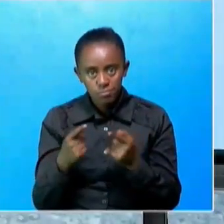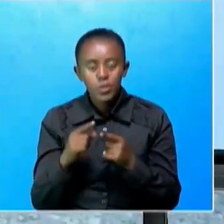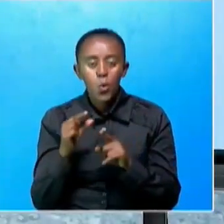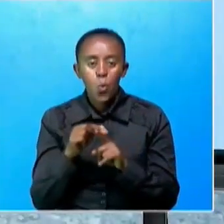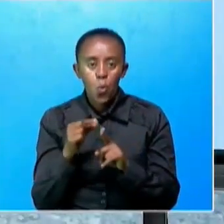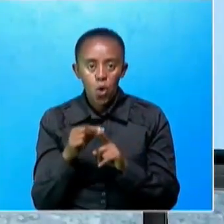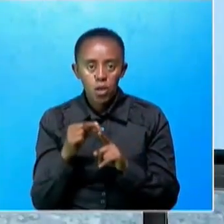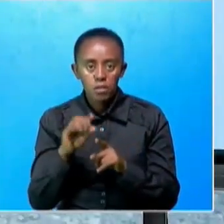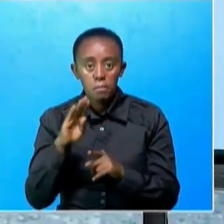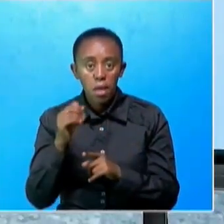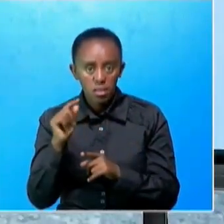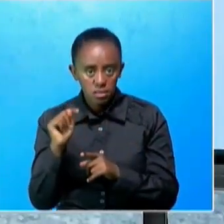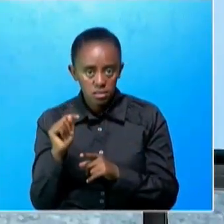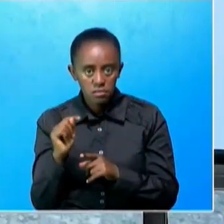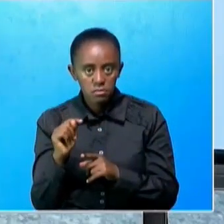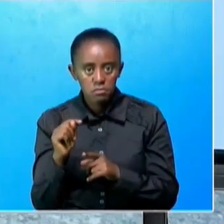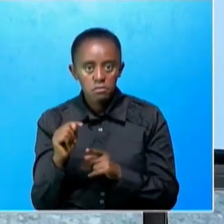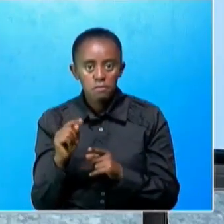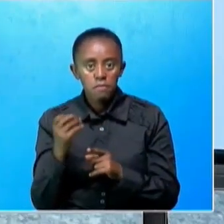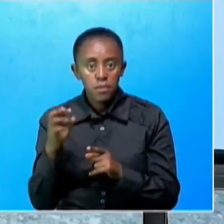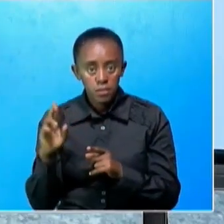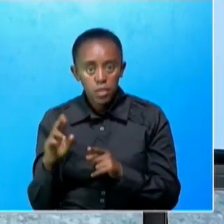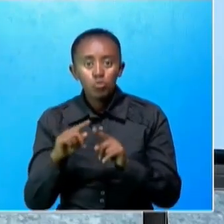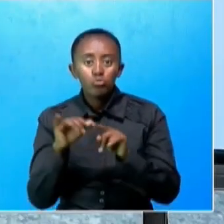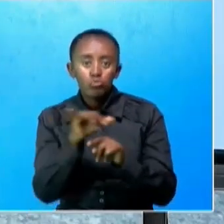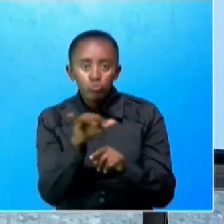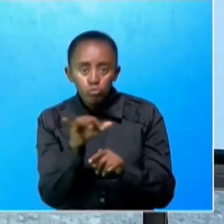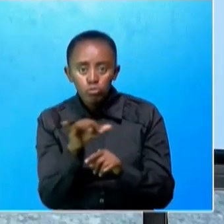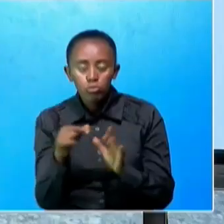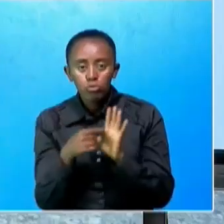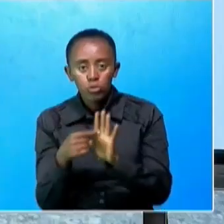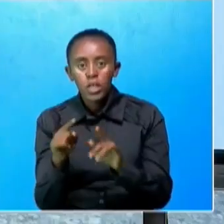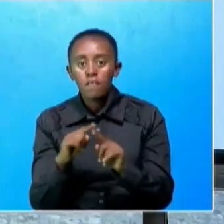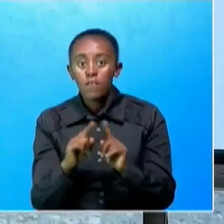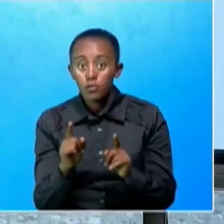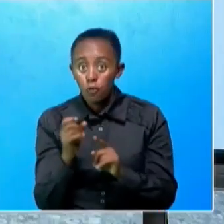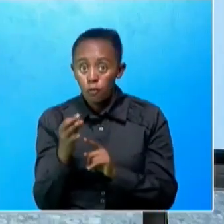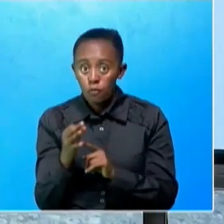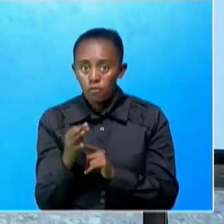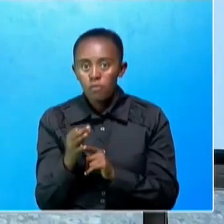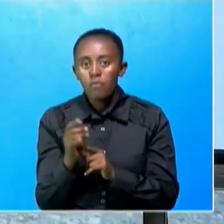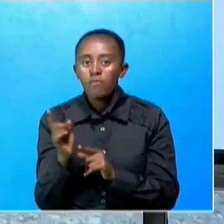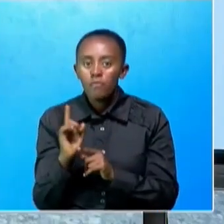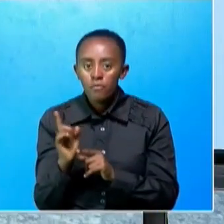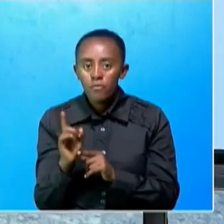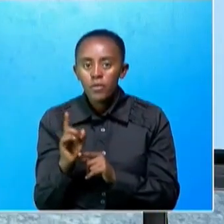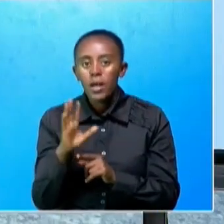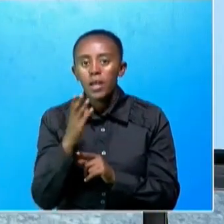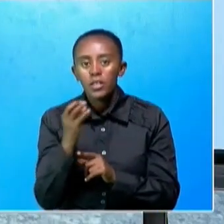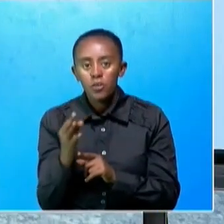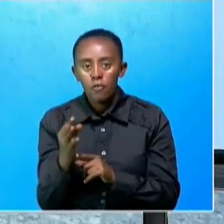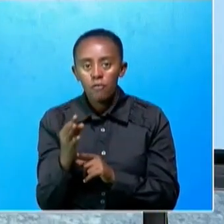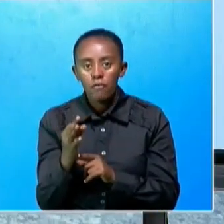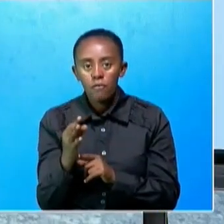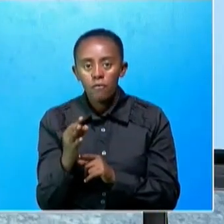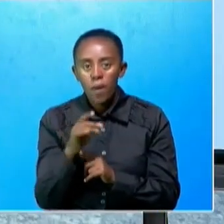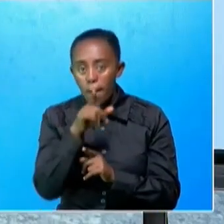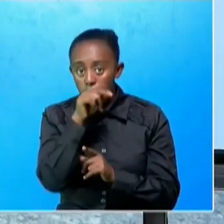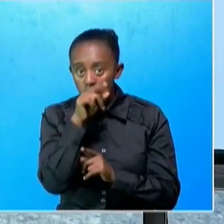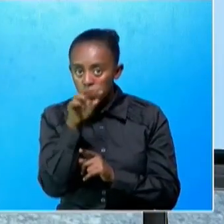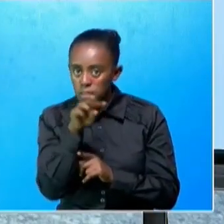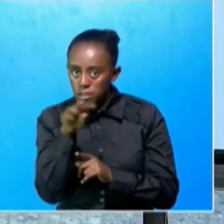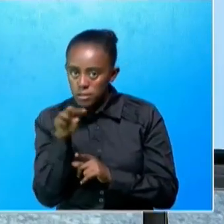Word or expression. Yeah, to show the difference of the two, what? Kinds of birds.